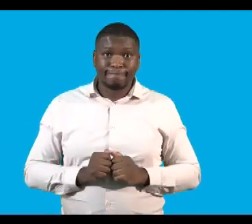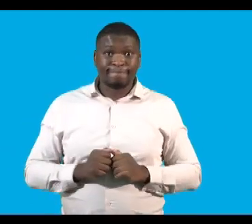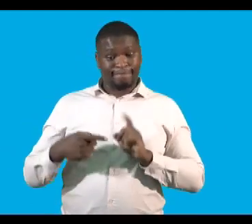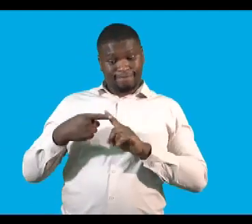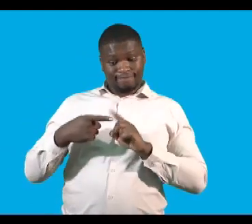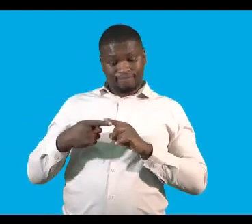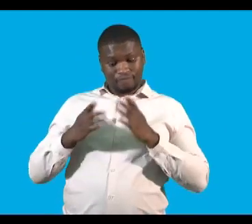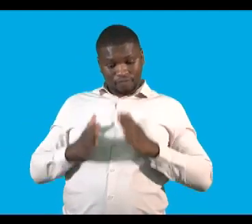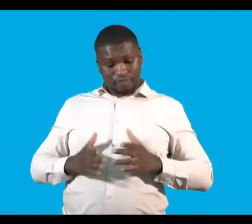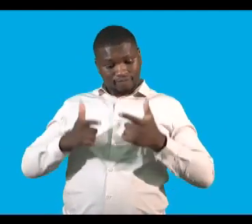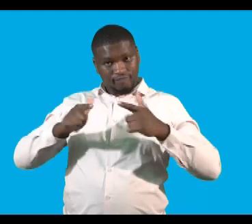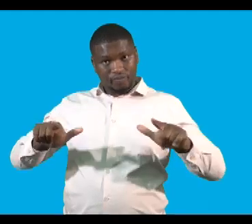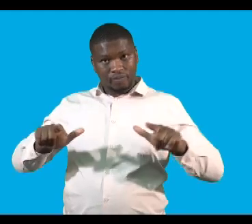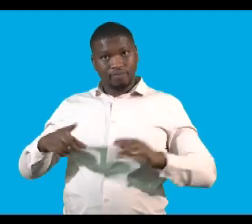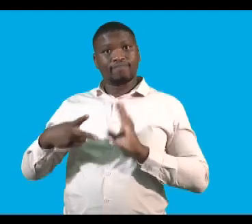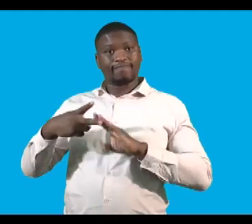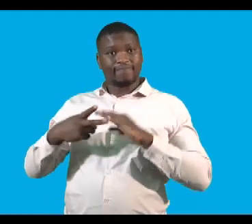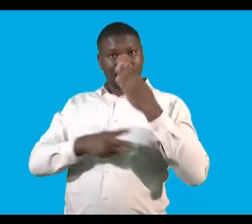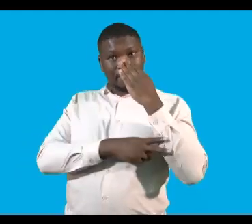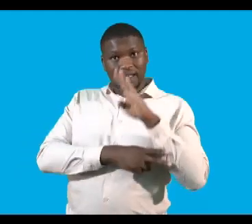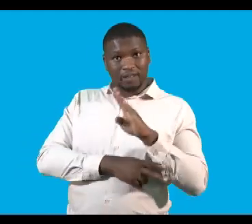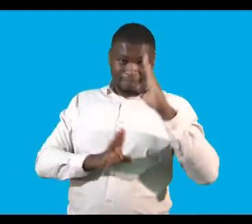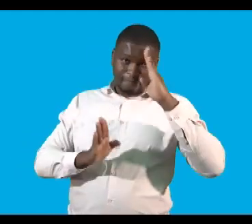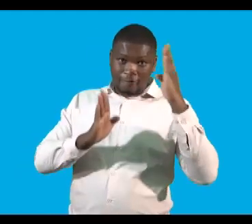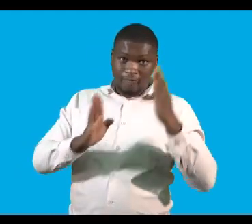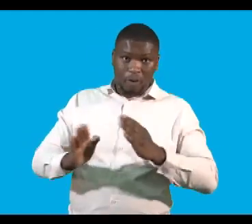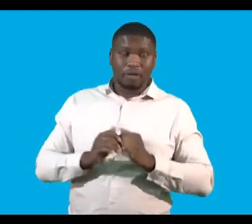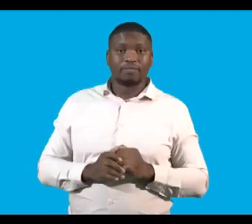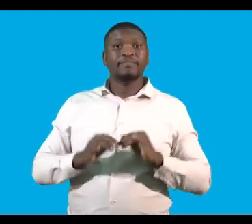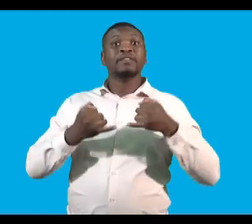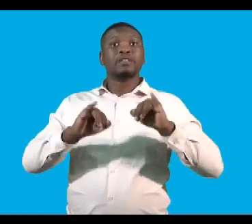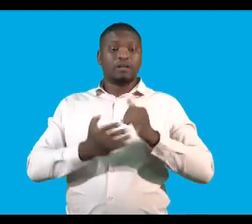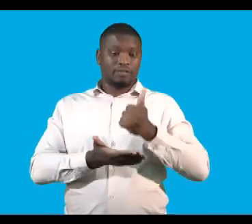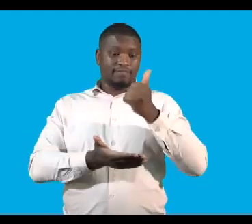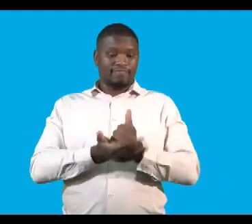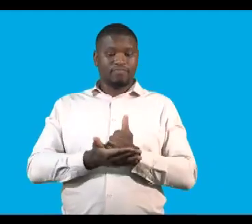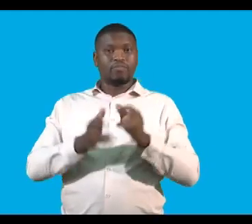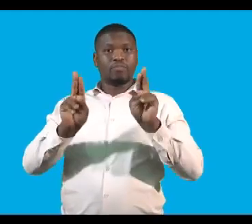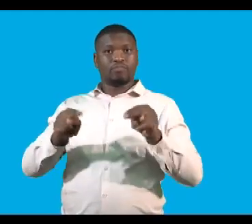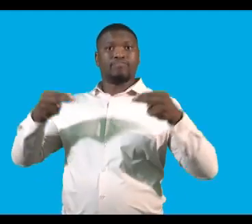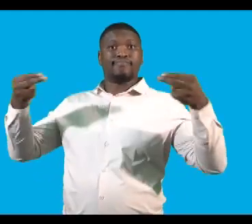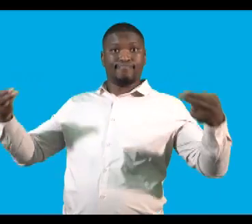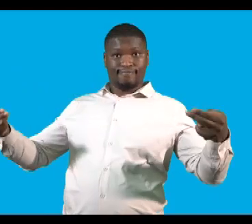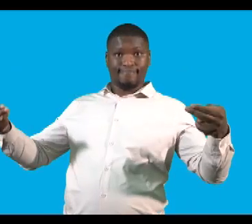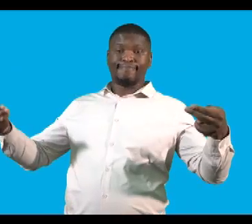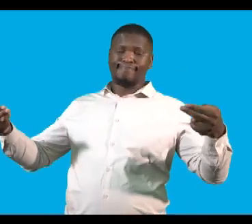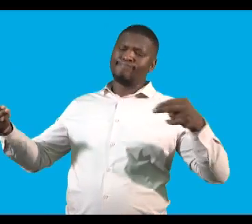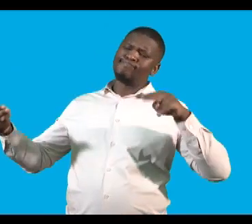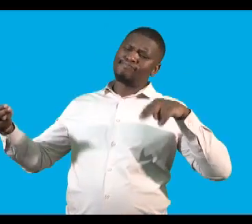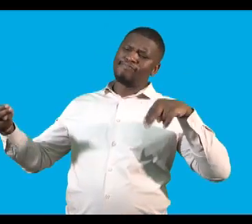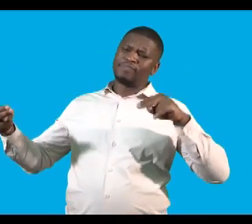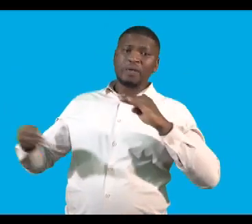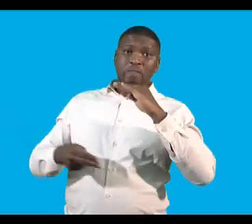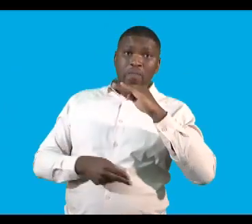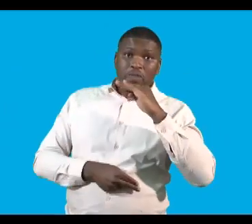and attitude, that is the focus. She remains seated with the newspaper in front of her face. And what does